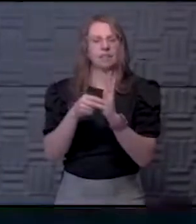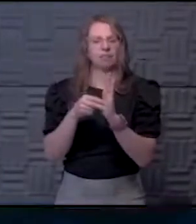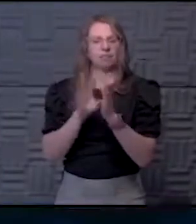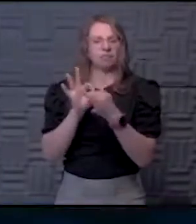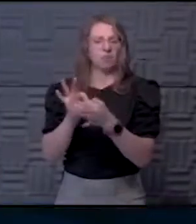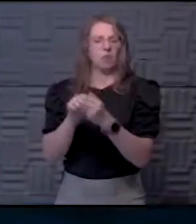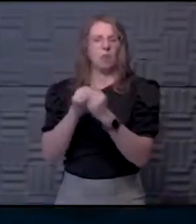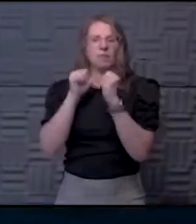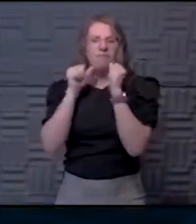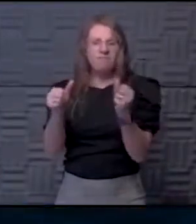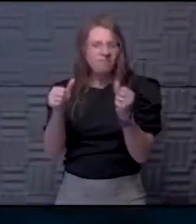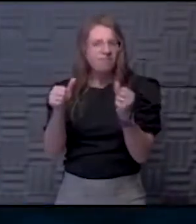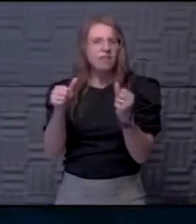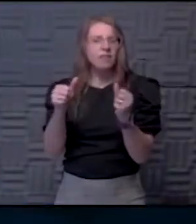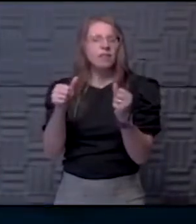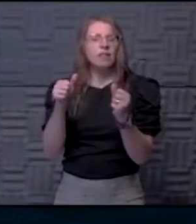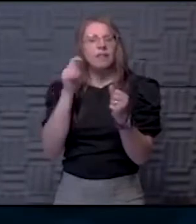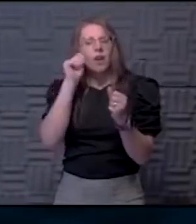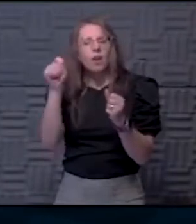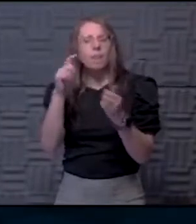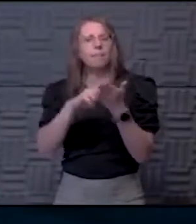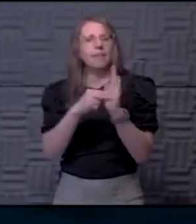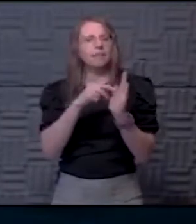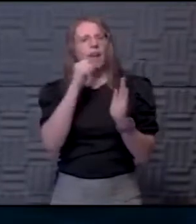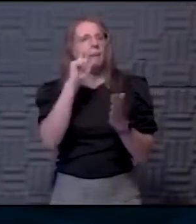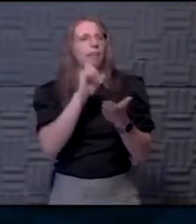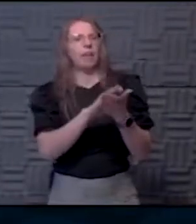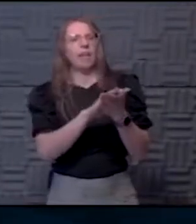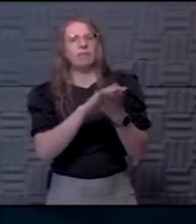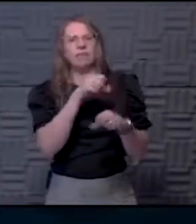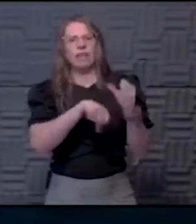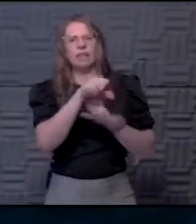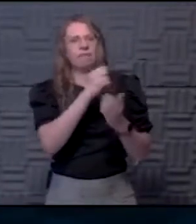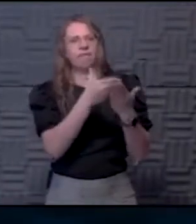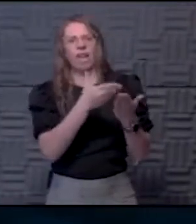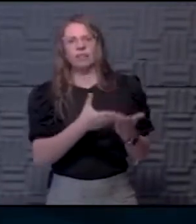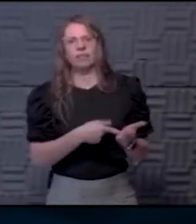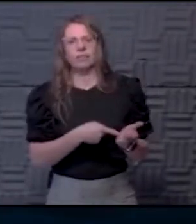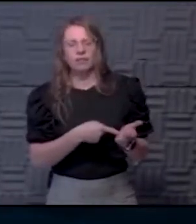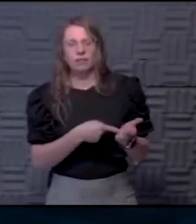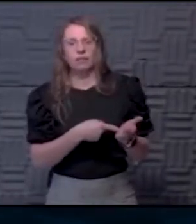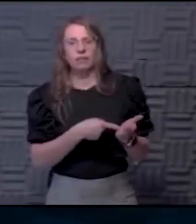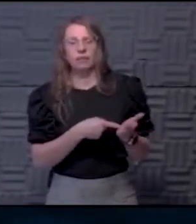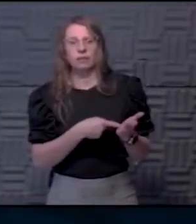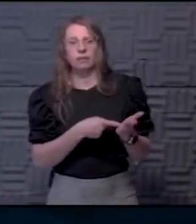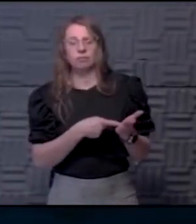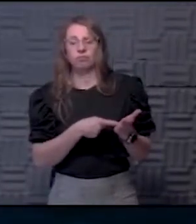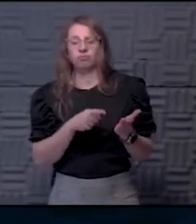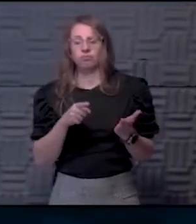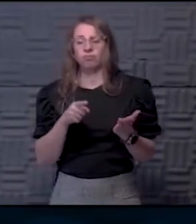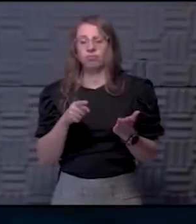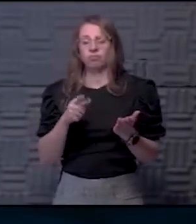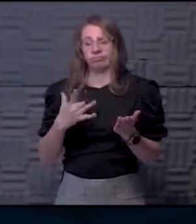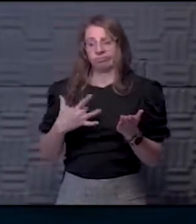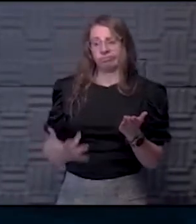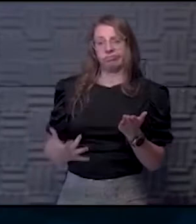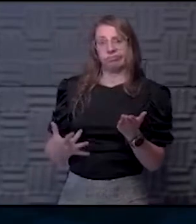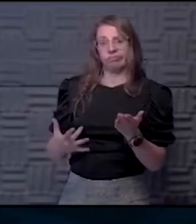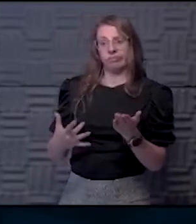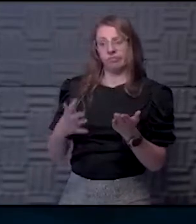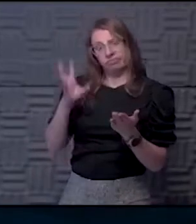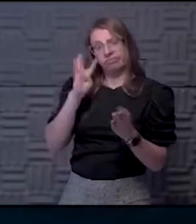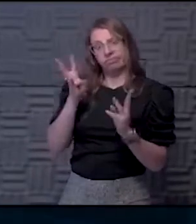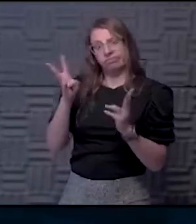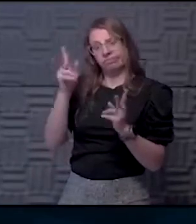you're just disbelieving scientific facts, where they are more prone to believe in conspiracy